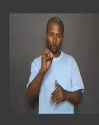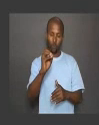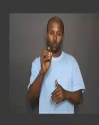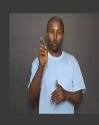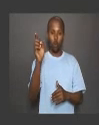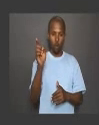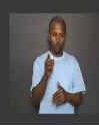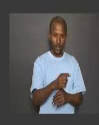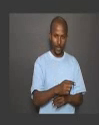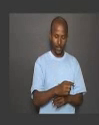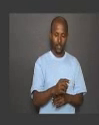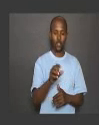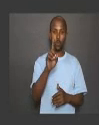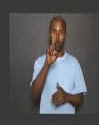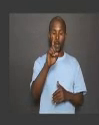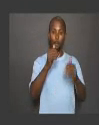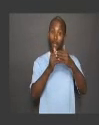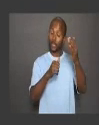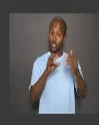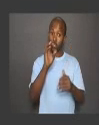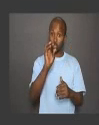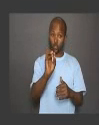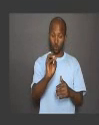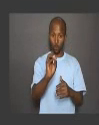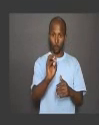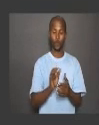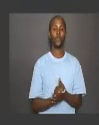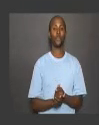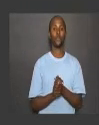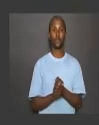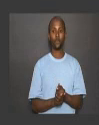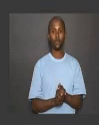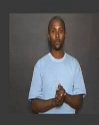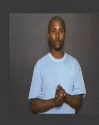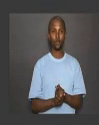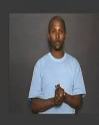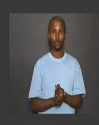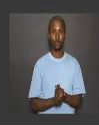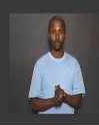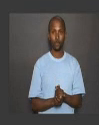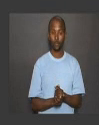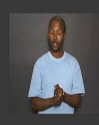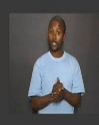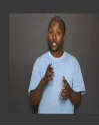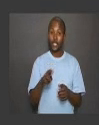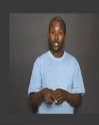minus f of 0 over 1 minus